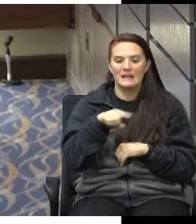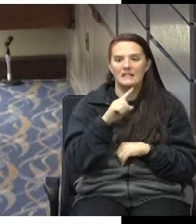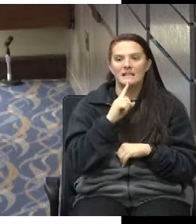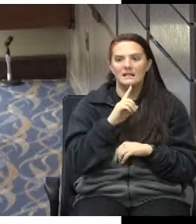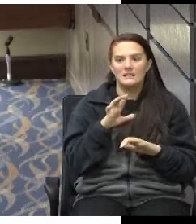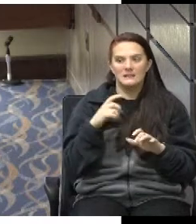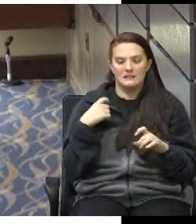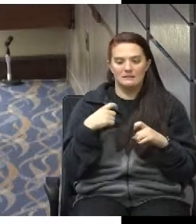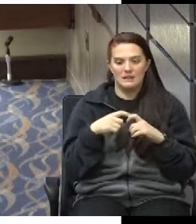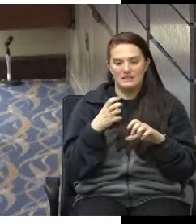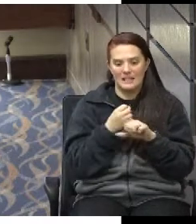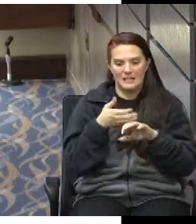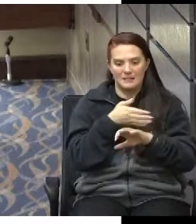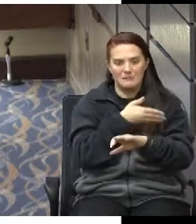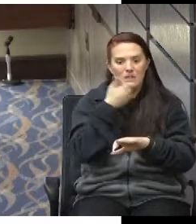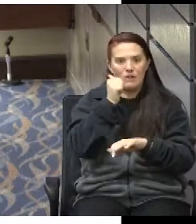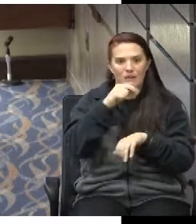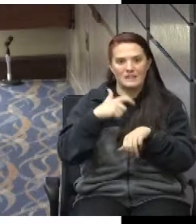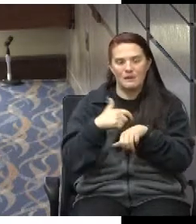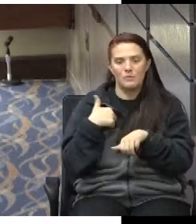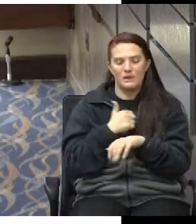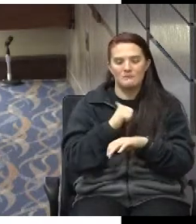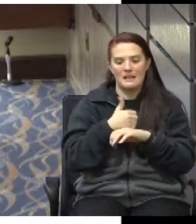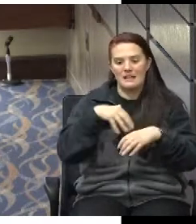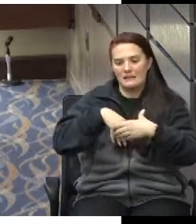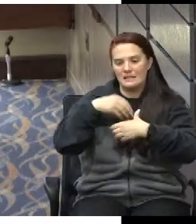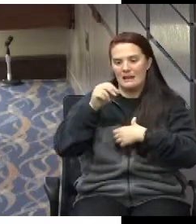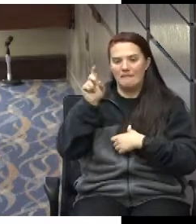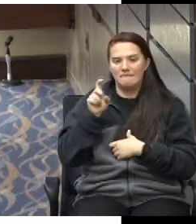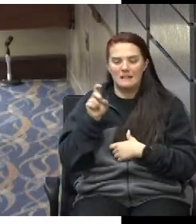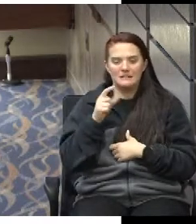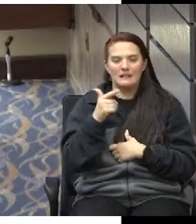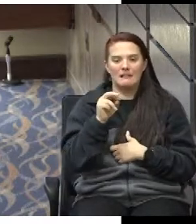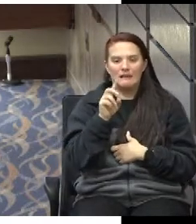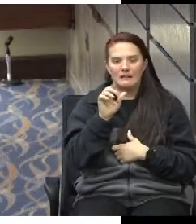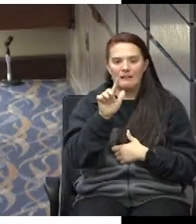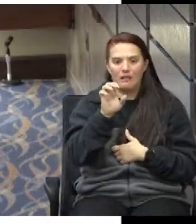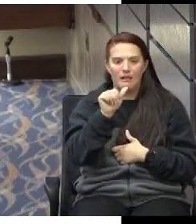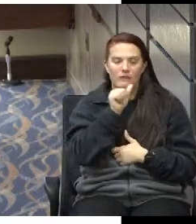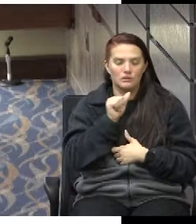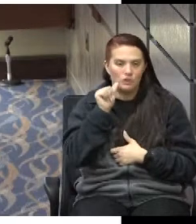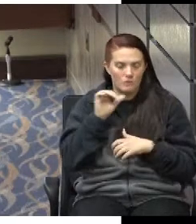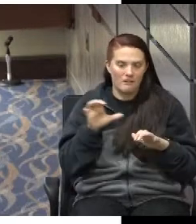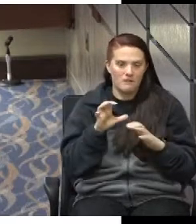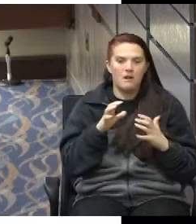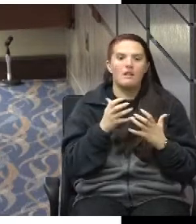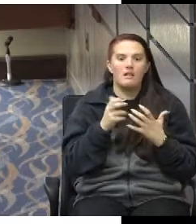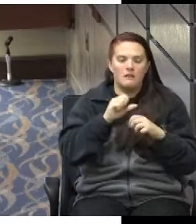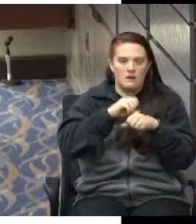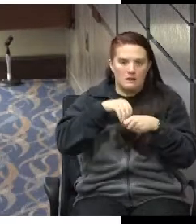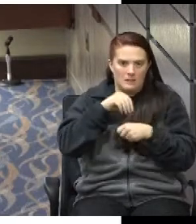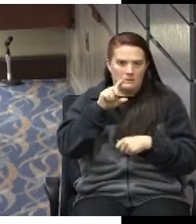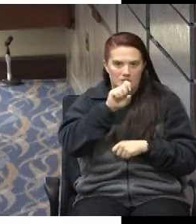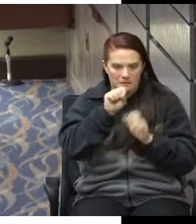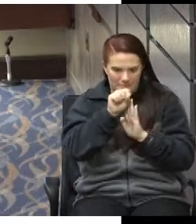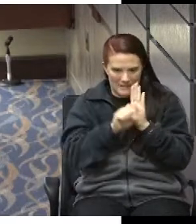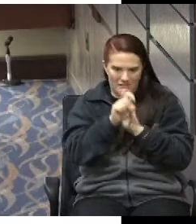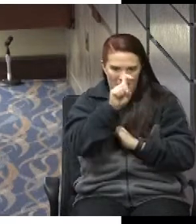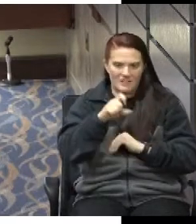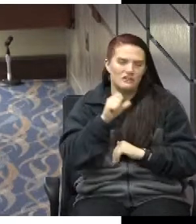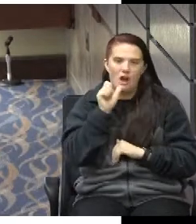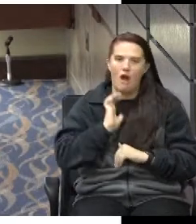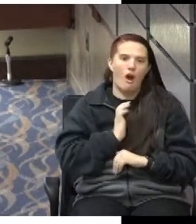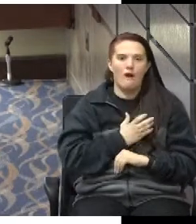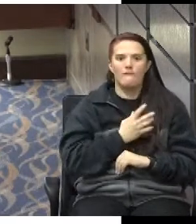Spanish, it means getting better all the time. We're based outside of Phoenix in Glendale, Arizona. We've done extensive work in the state of Texas. So this isn't our first foray